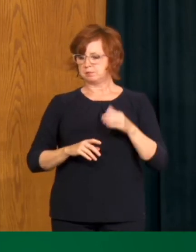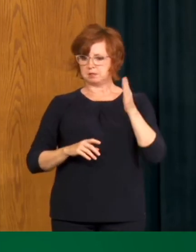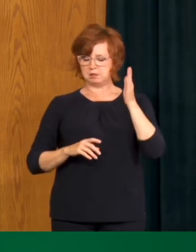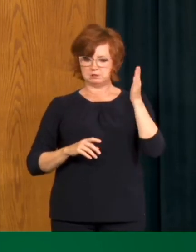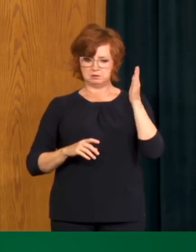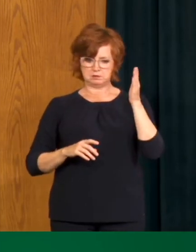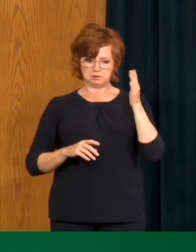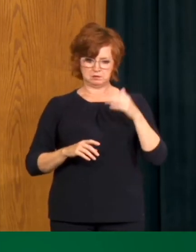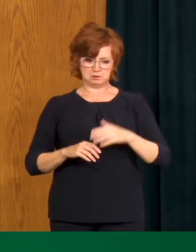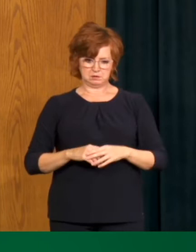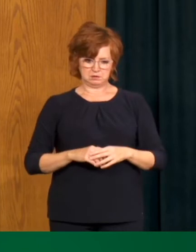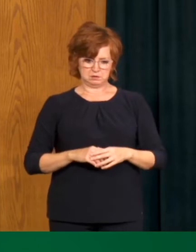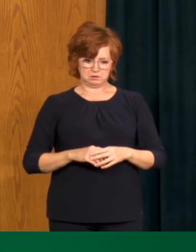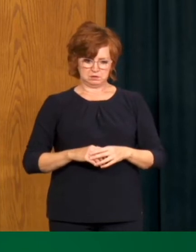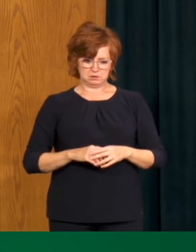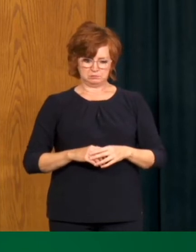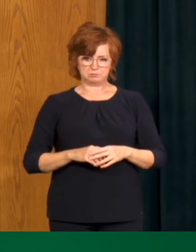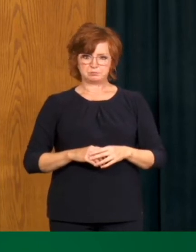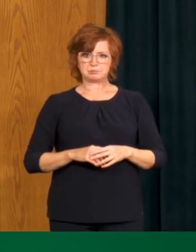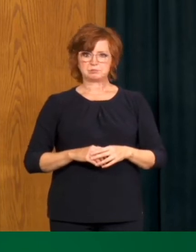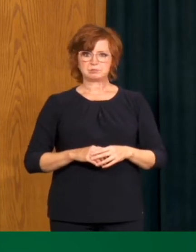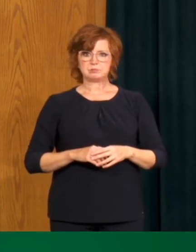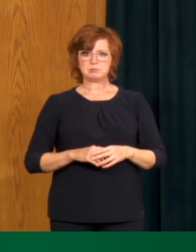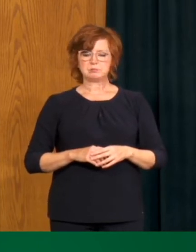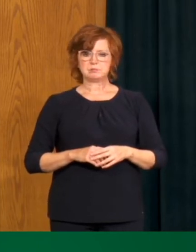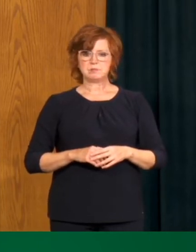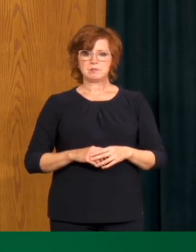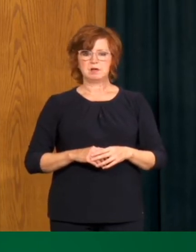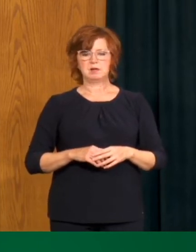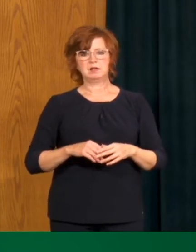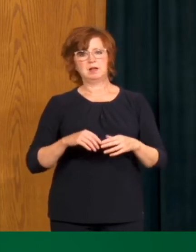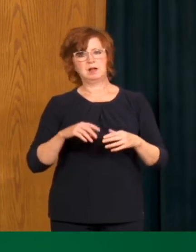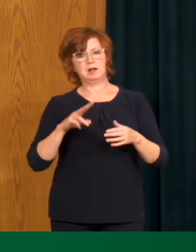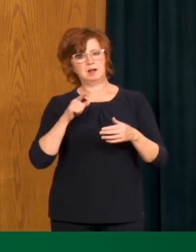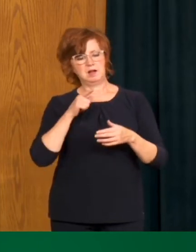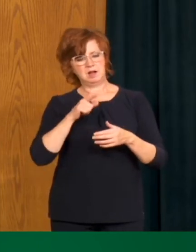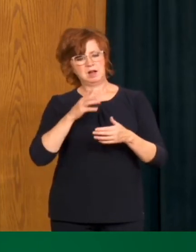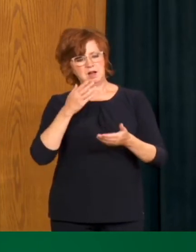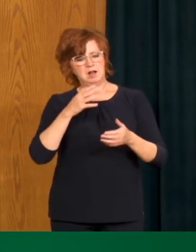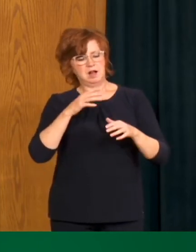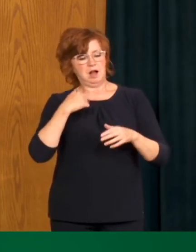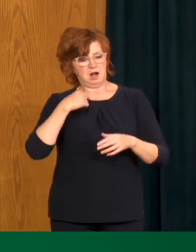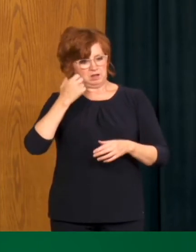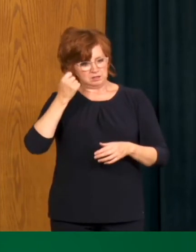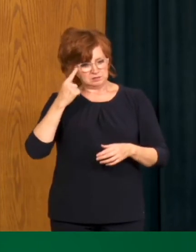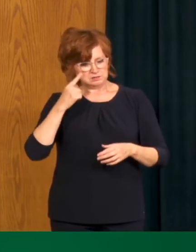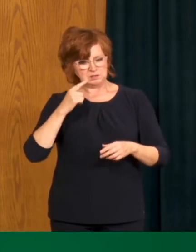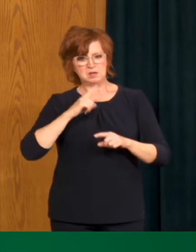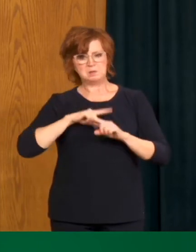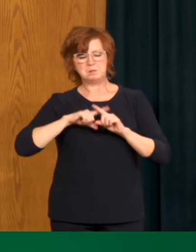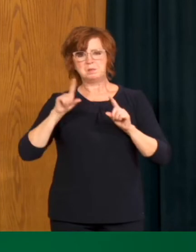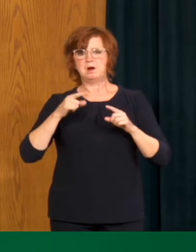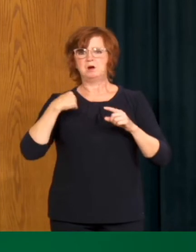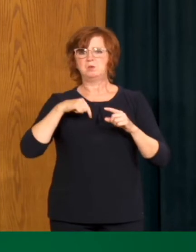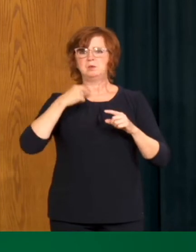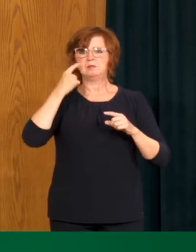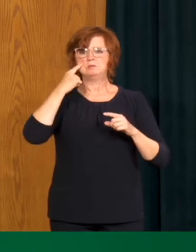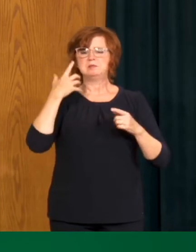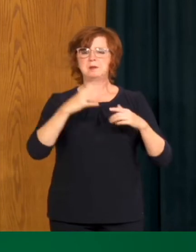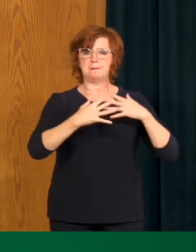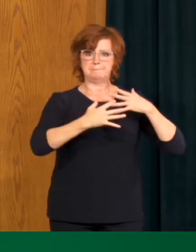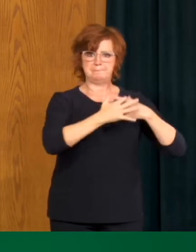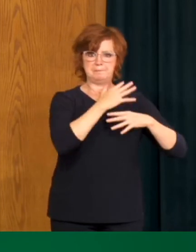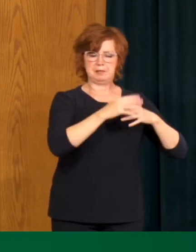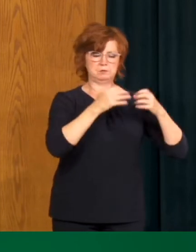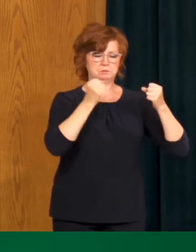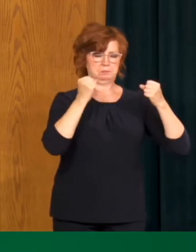people are going to follow the rules. And, you go to your local grocery store, you take a look at the beaches we've seen packed with people, and it's pretty clear